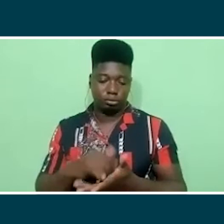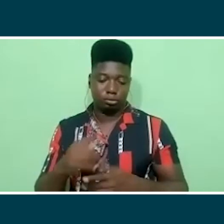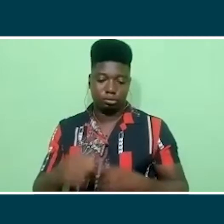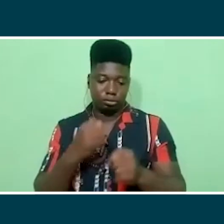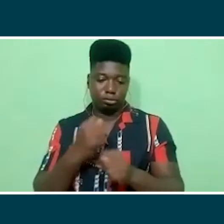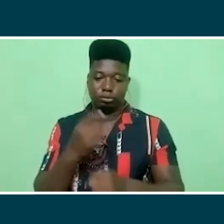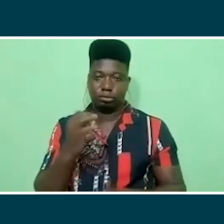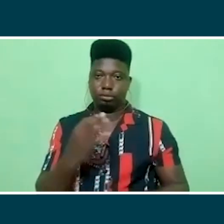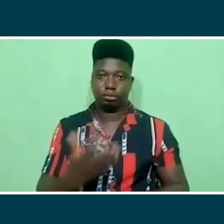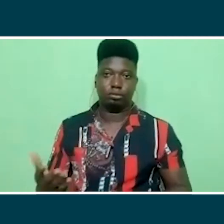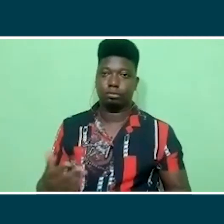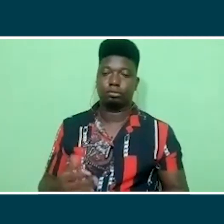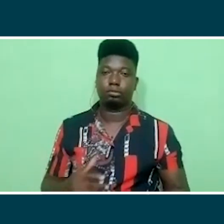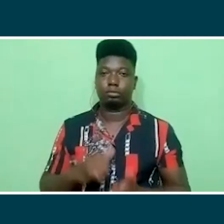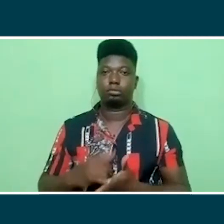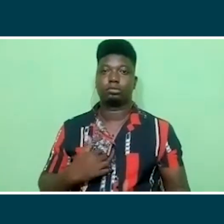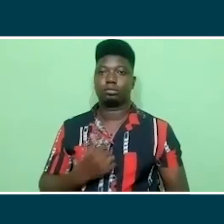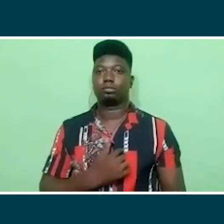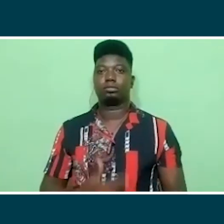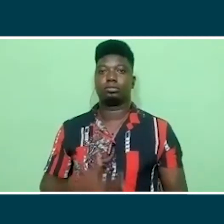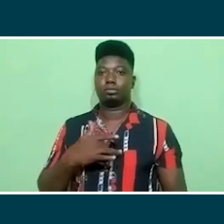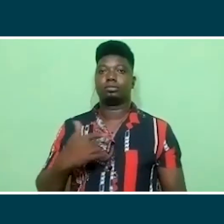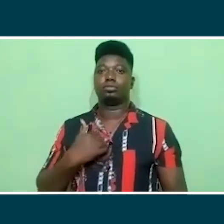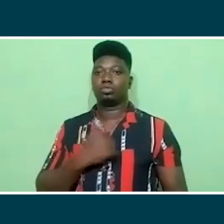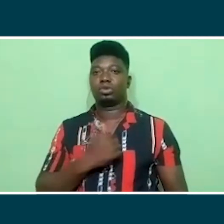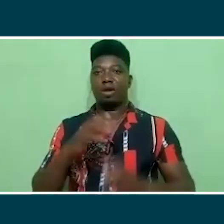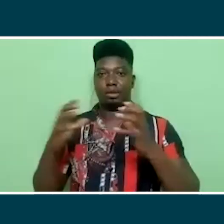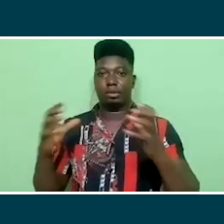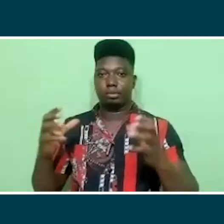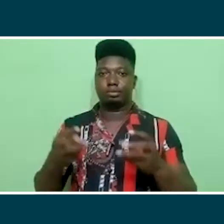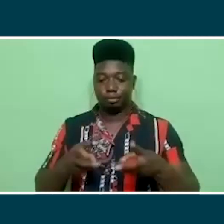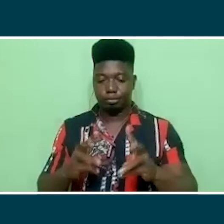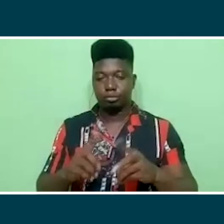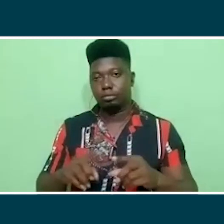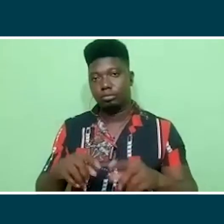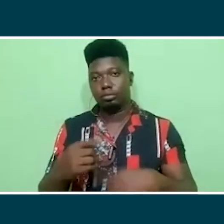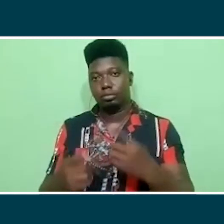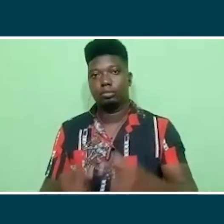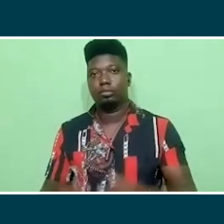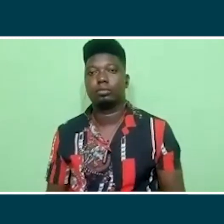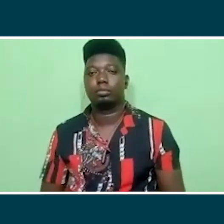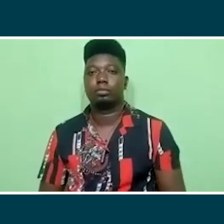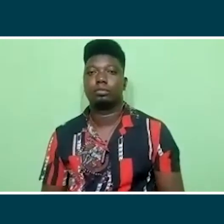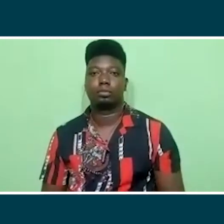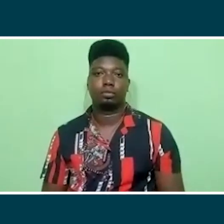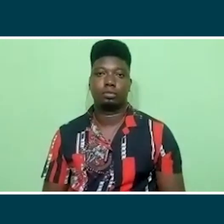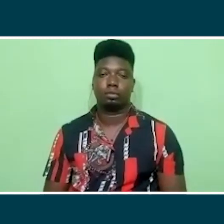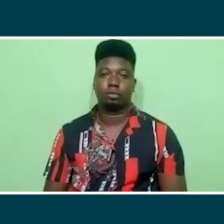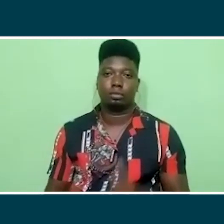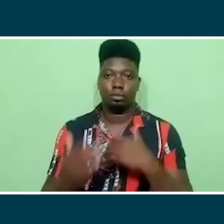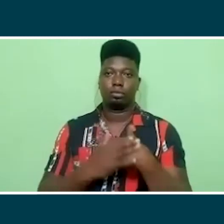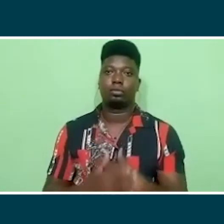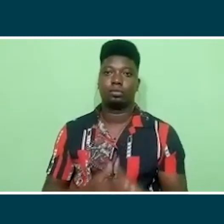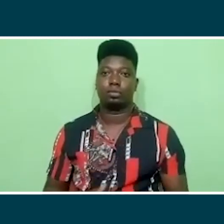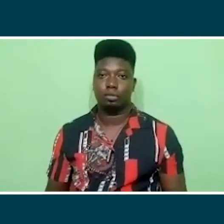still feel we have a long way to go. The other thing which I'm looking at is, you know, back at home, when men and women